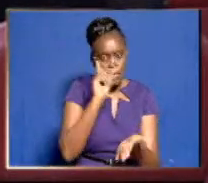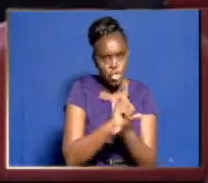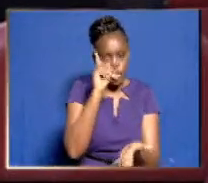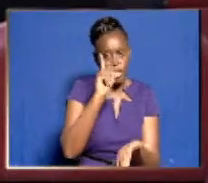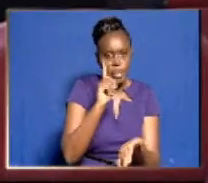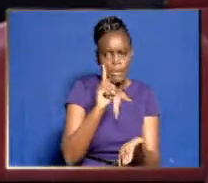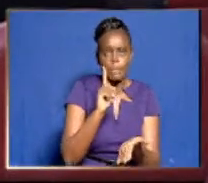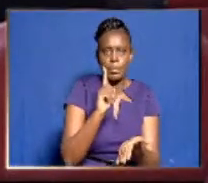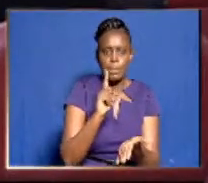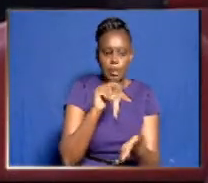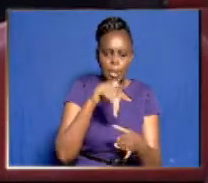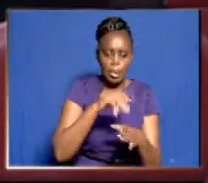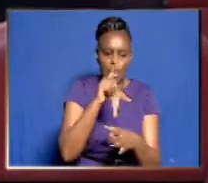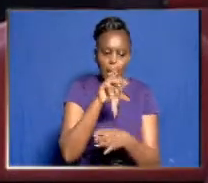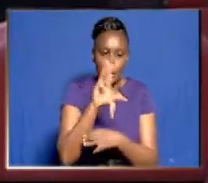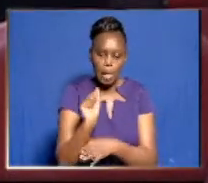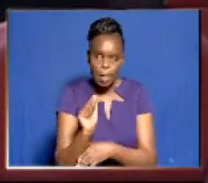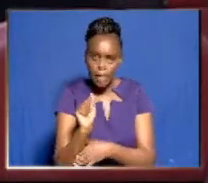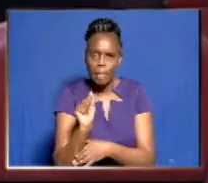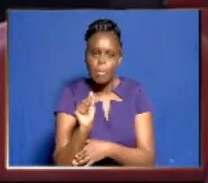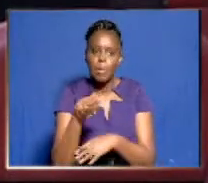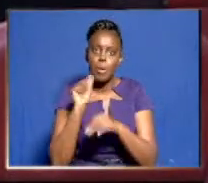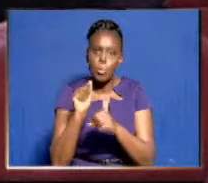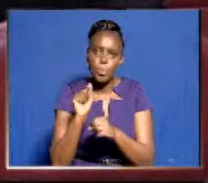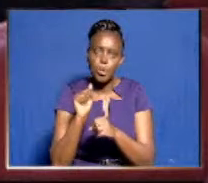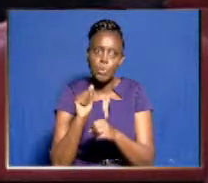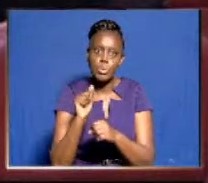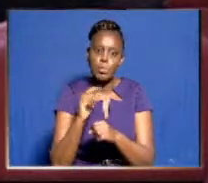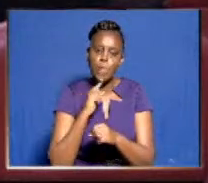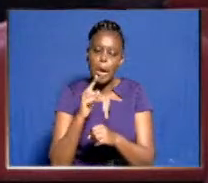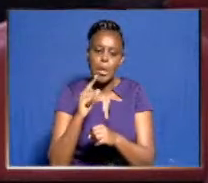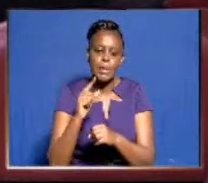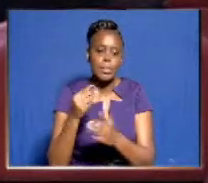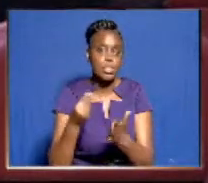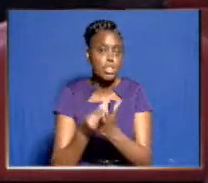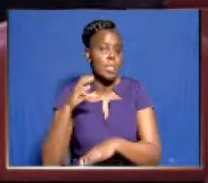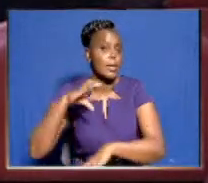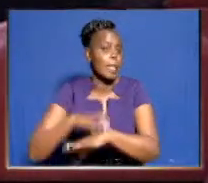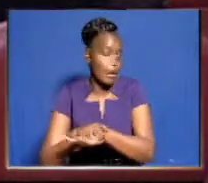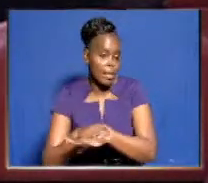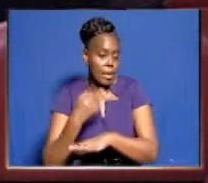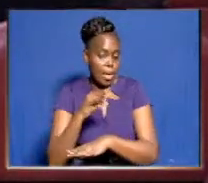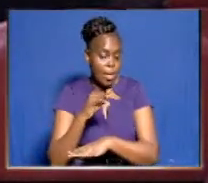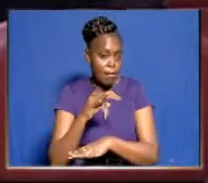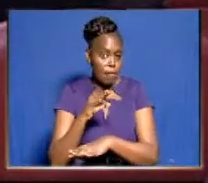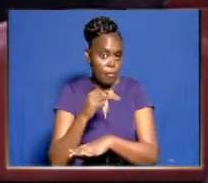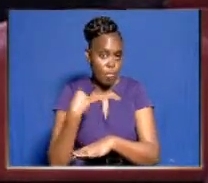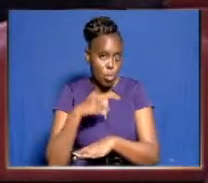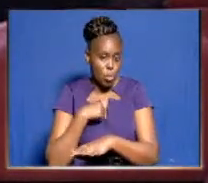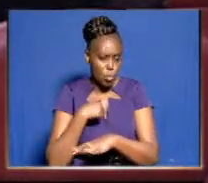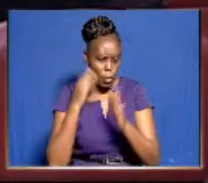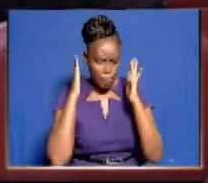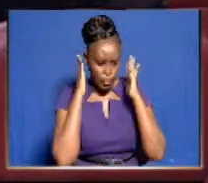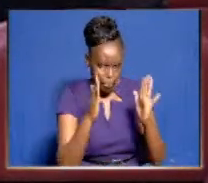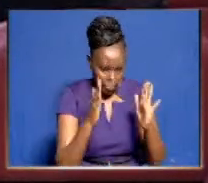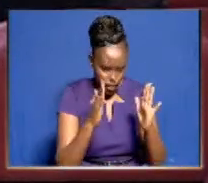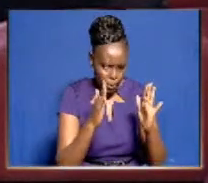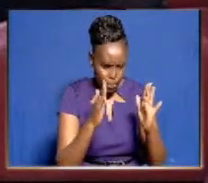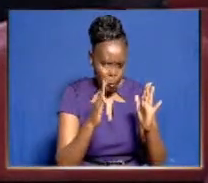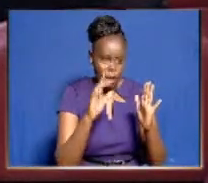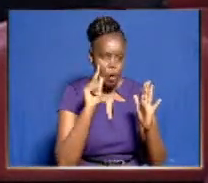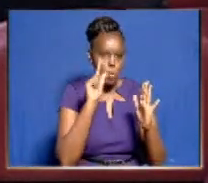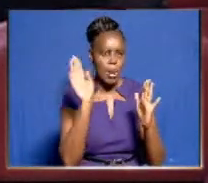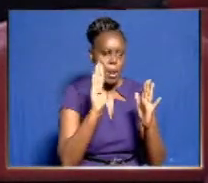in KRA, you can actually raise 100 shillings. Therefore, if we put in an extra 1